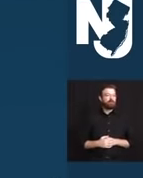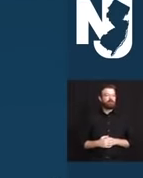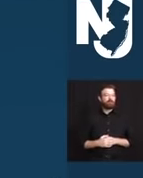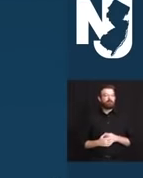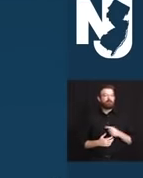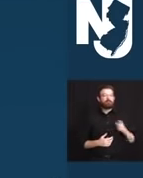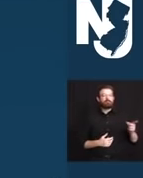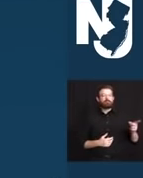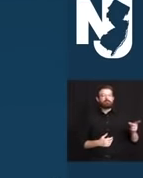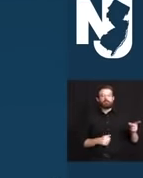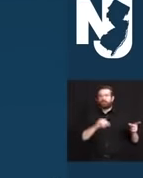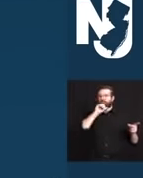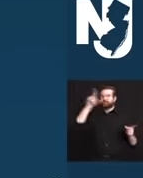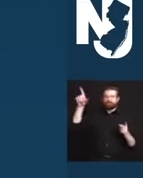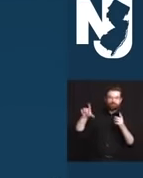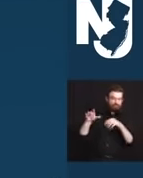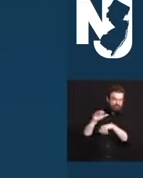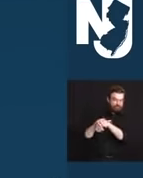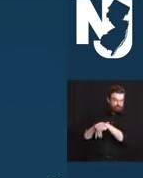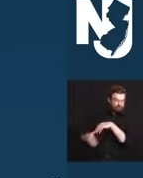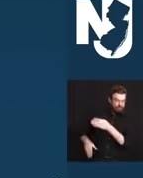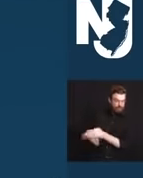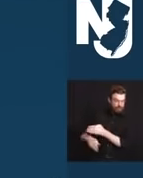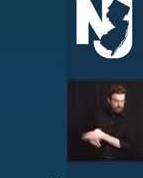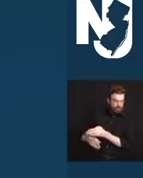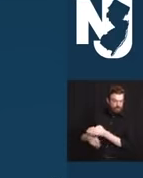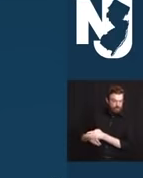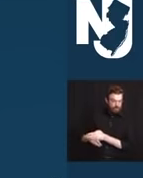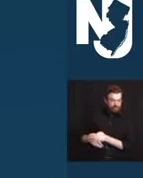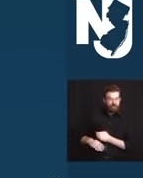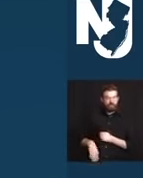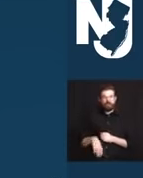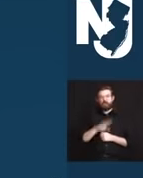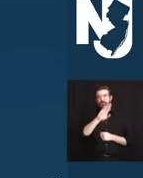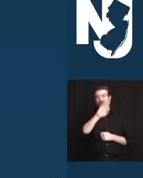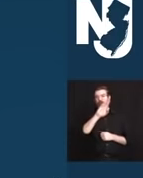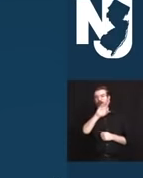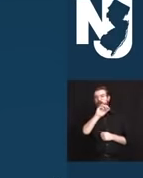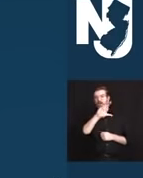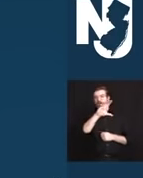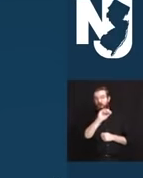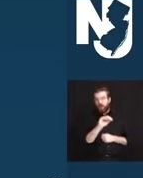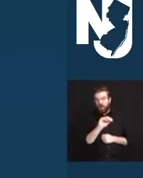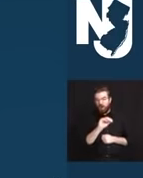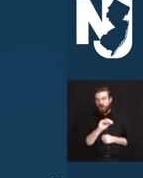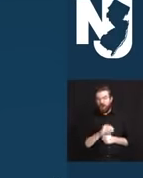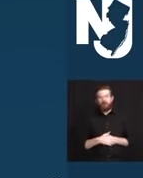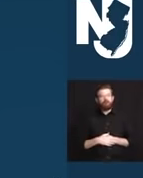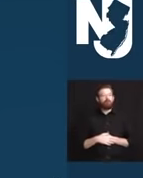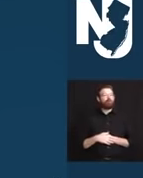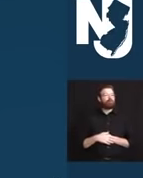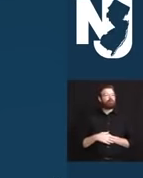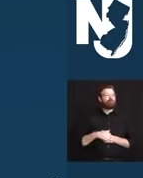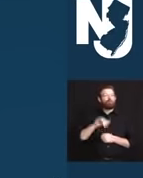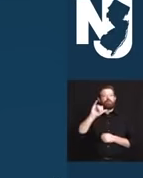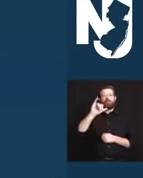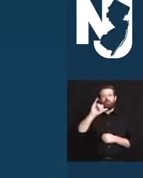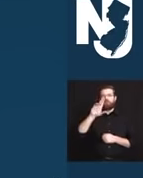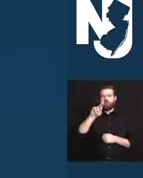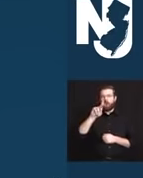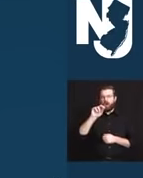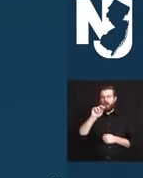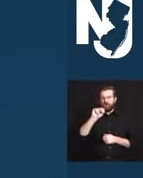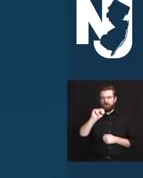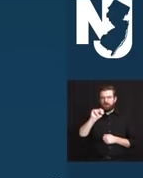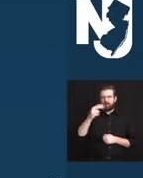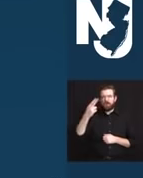the Denver Broncos, the New York Mets, and the Yukon Huskies, as well as, that's quite a mix, right? Would you